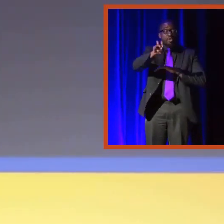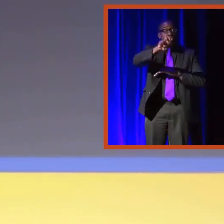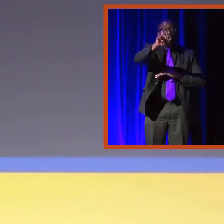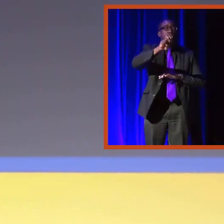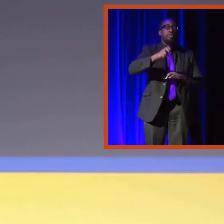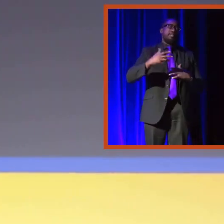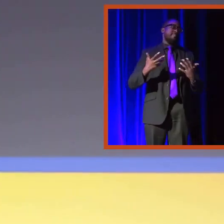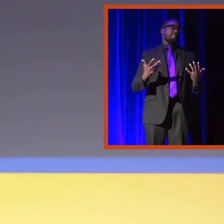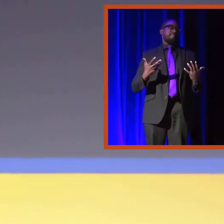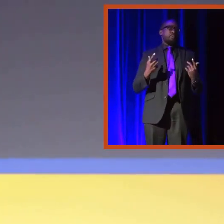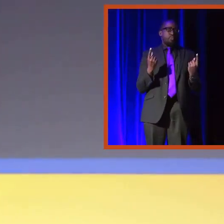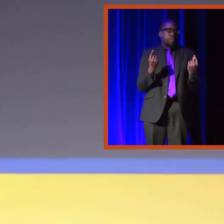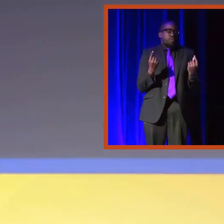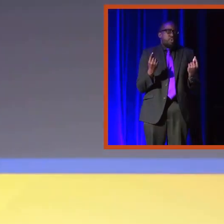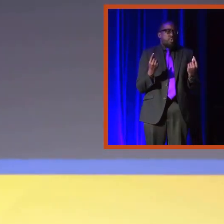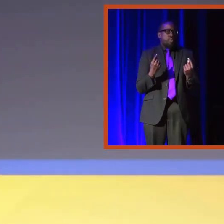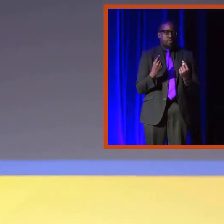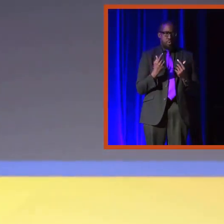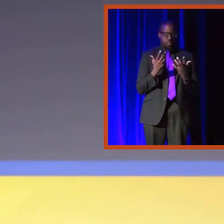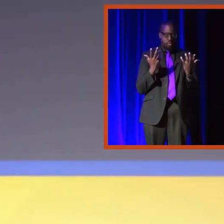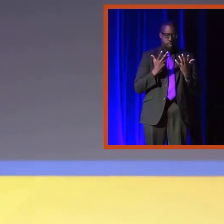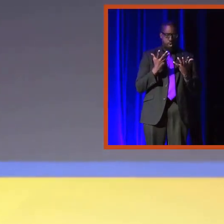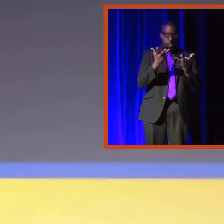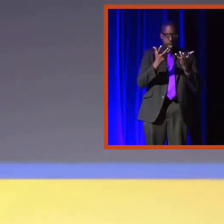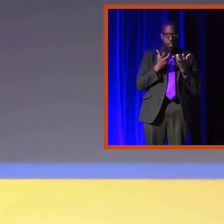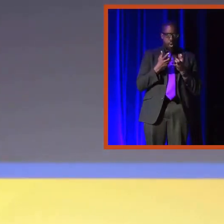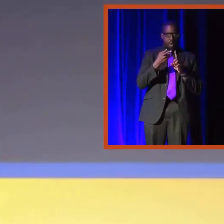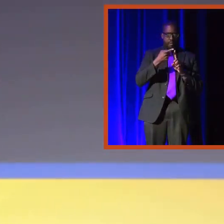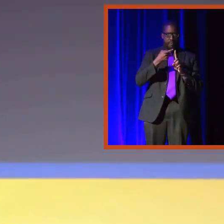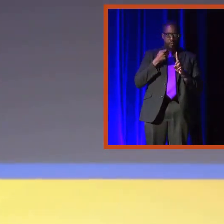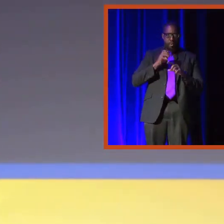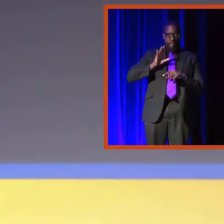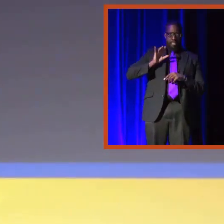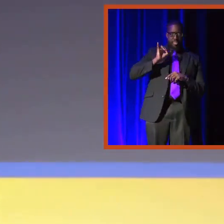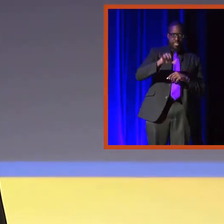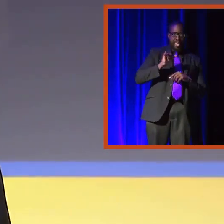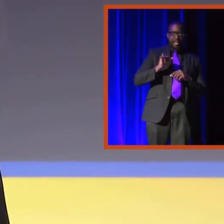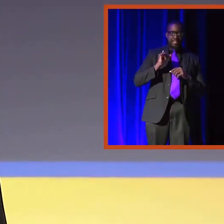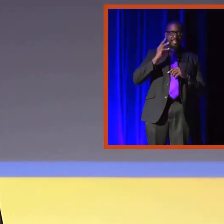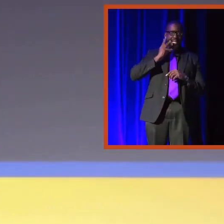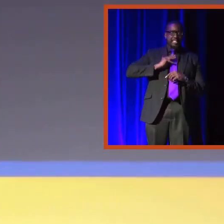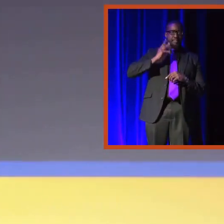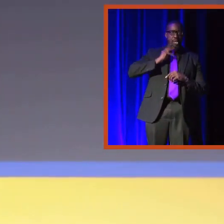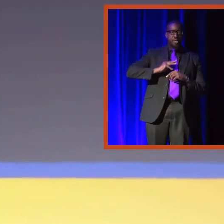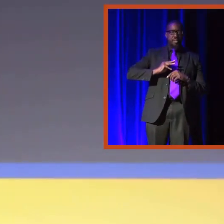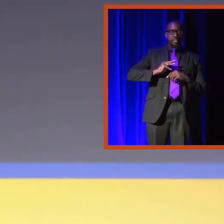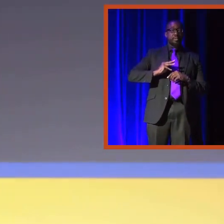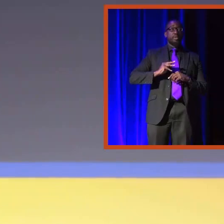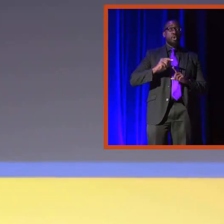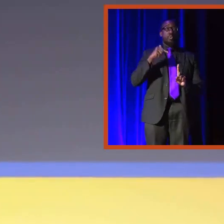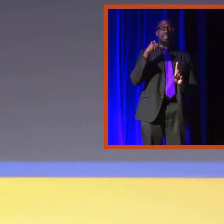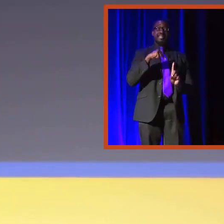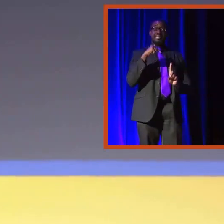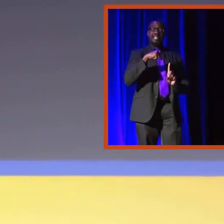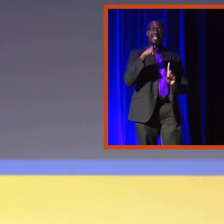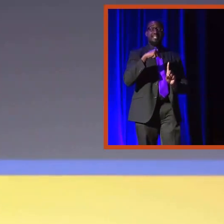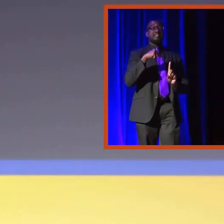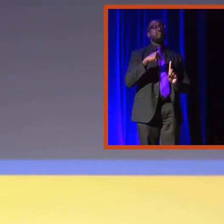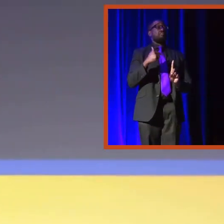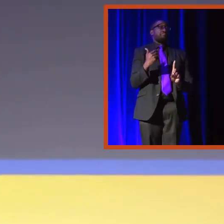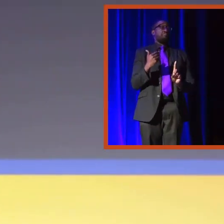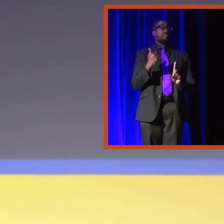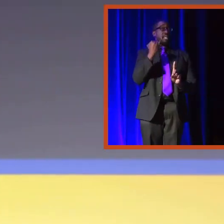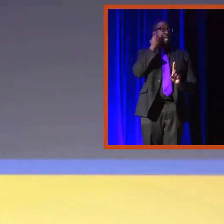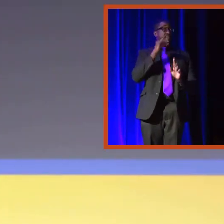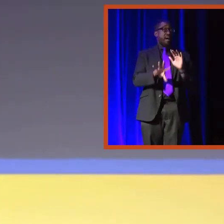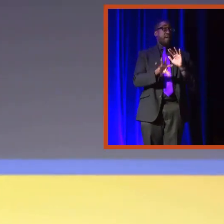basically, what do you want from the experience? So in this case, our determining factor is, if I find a feature